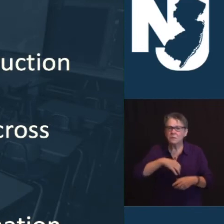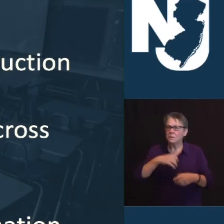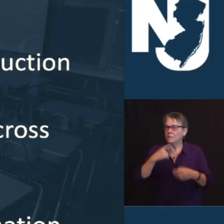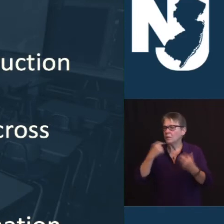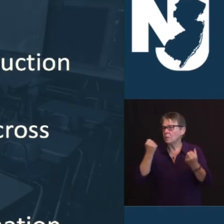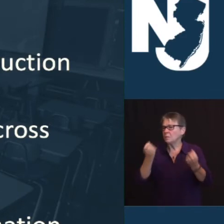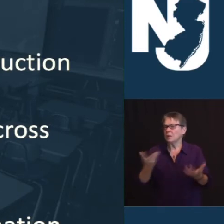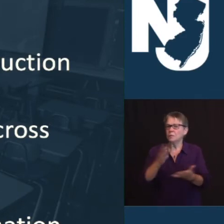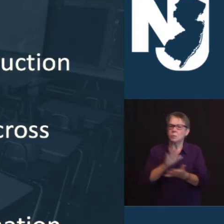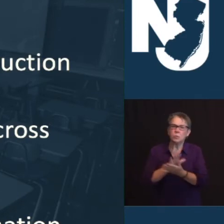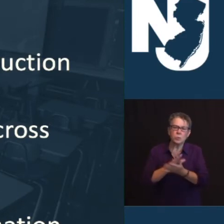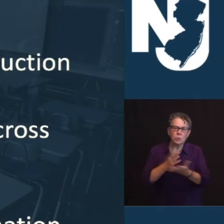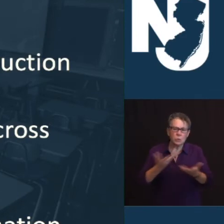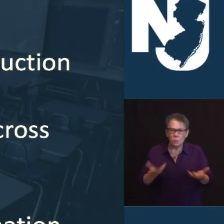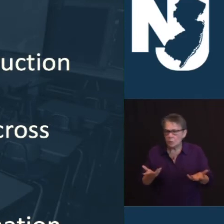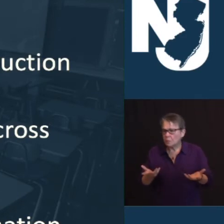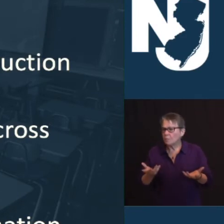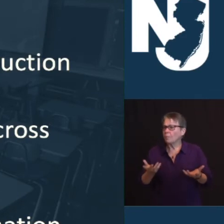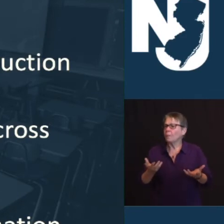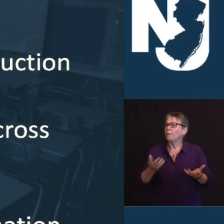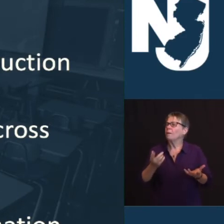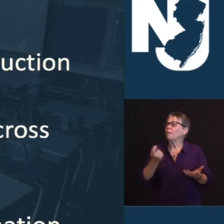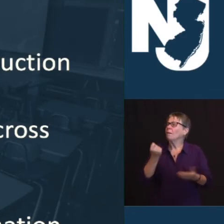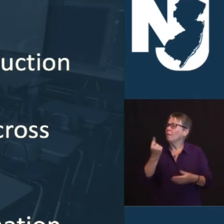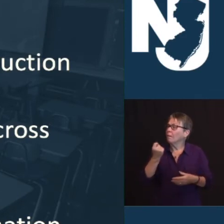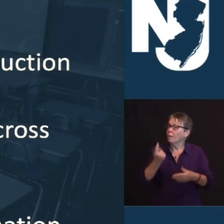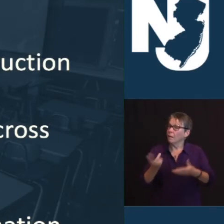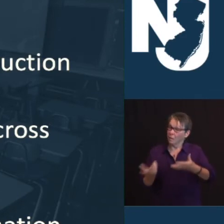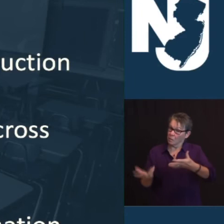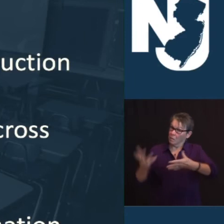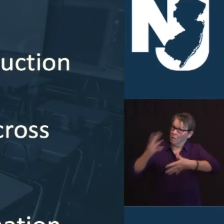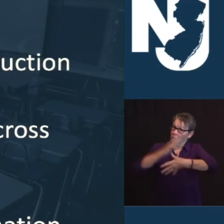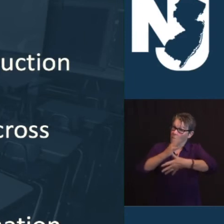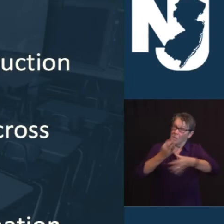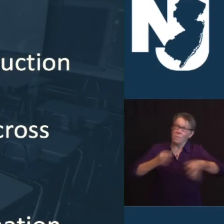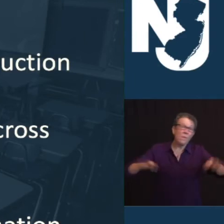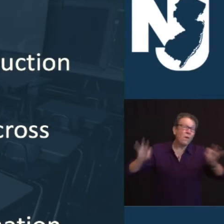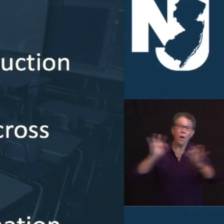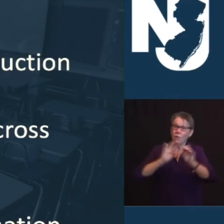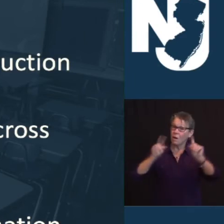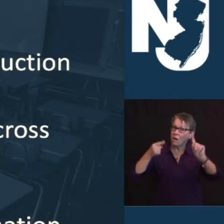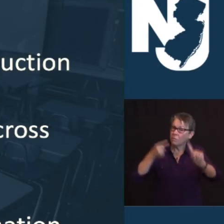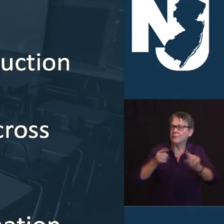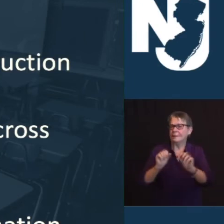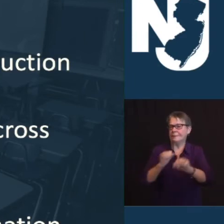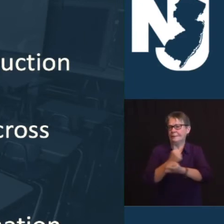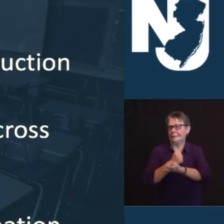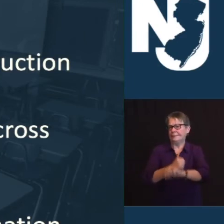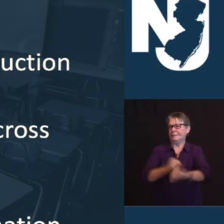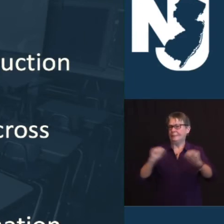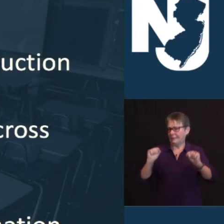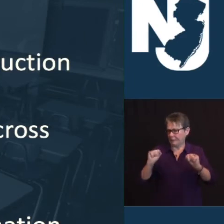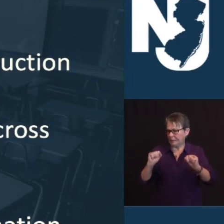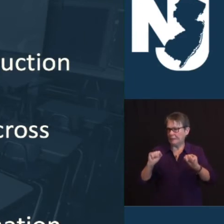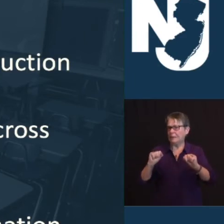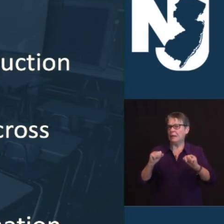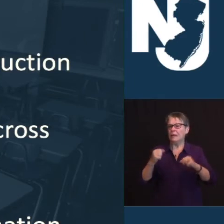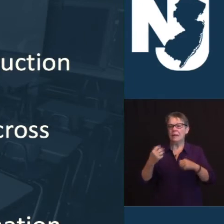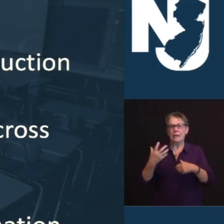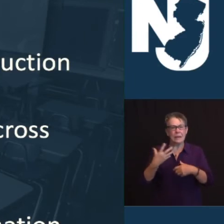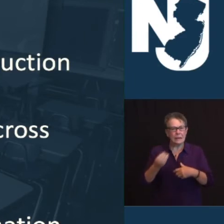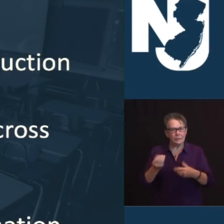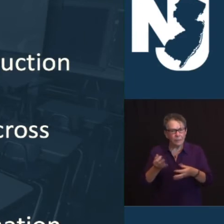safety, and do this responsibly and safely, but also do everything we can to deliver a high-quality education and accept all